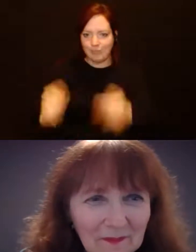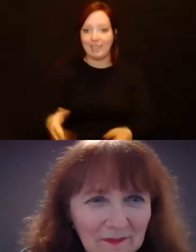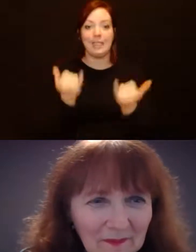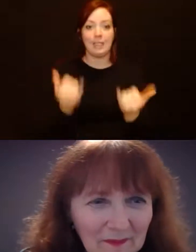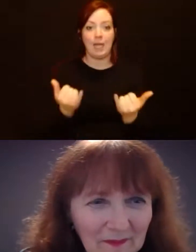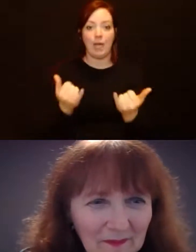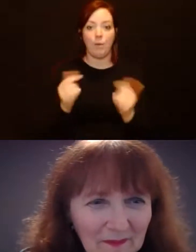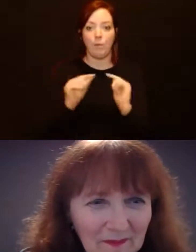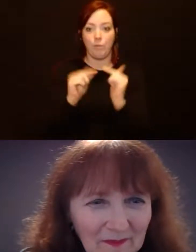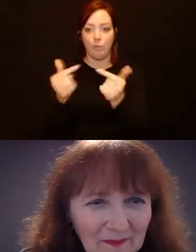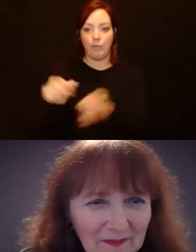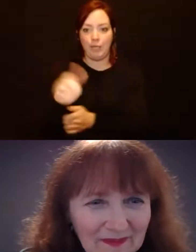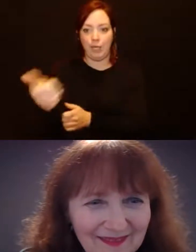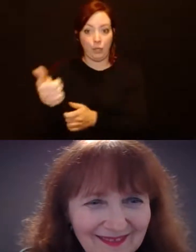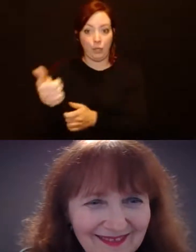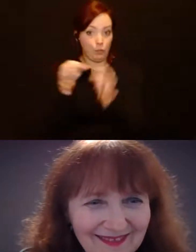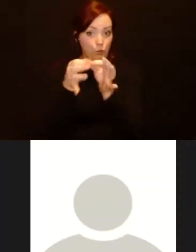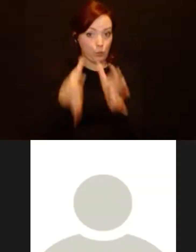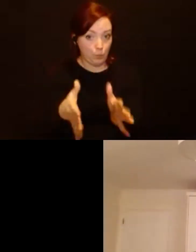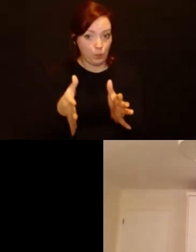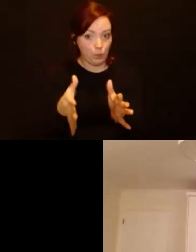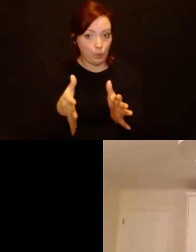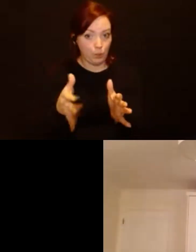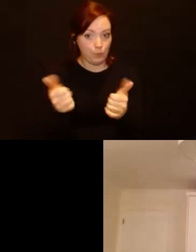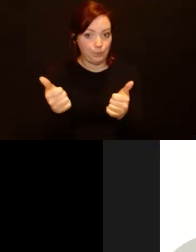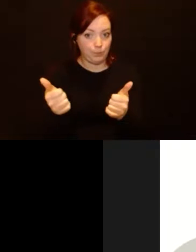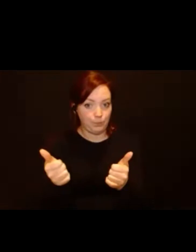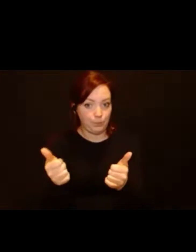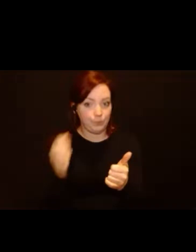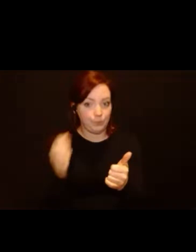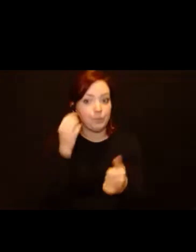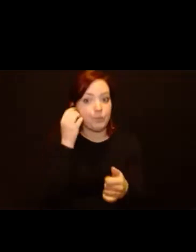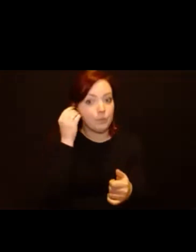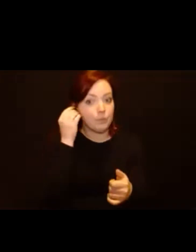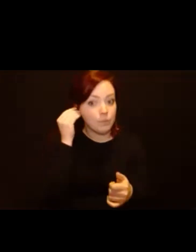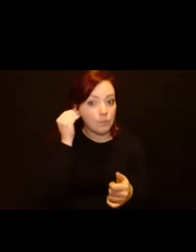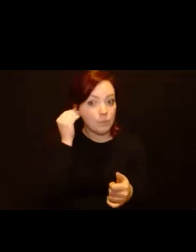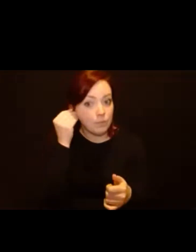Thank you for that introduction, Ruth. Welcome, everyone. A pleasure to be here.